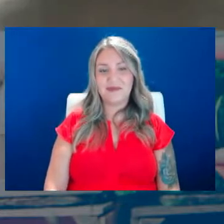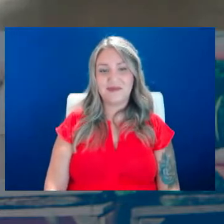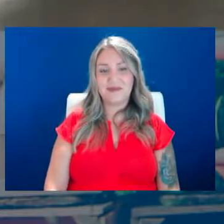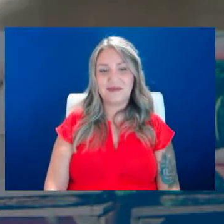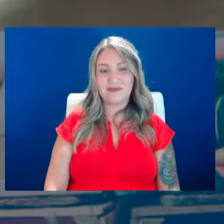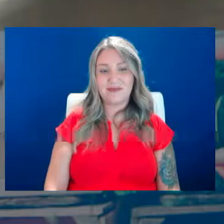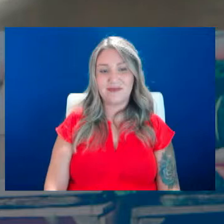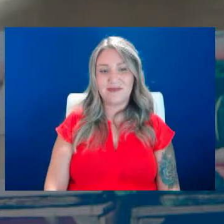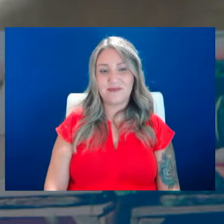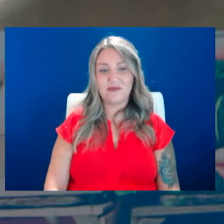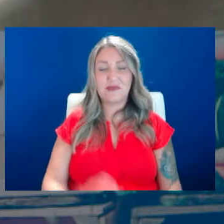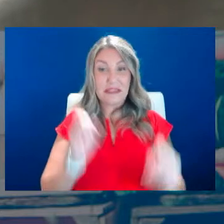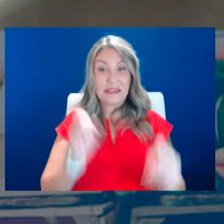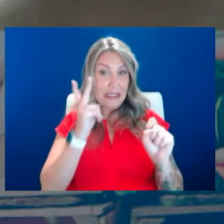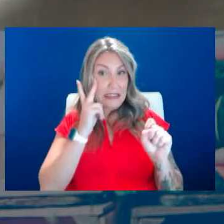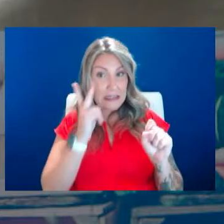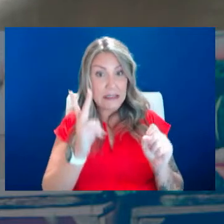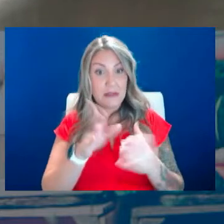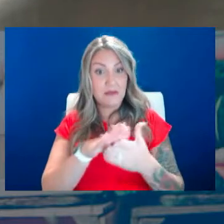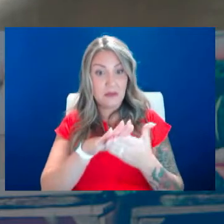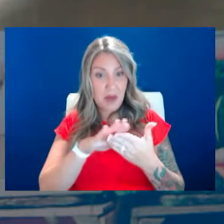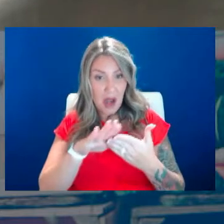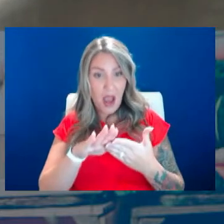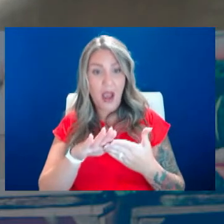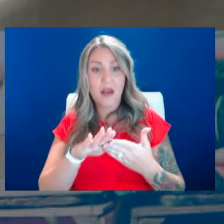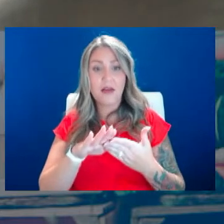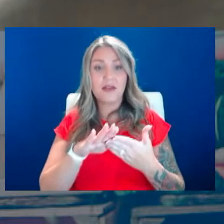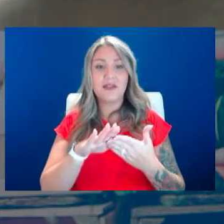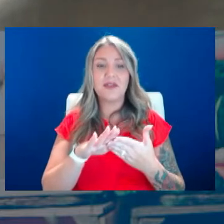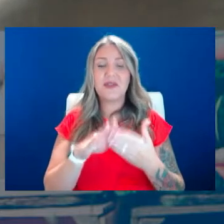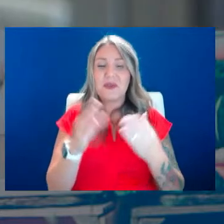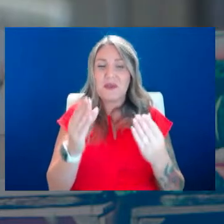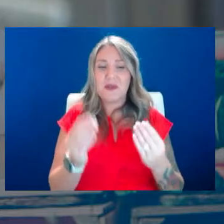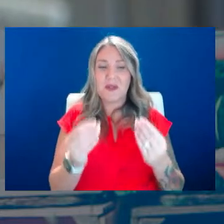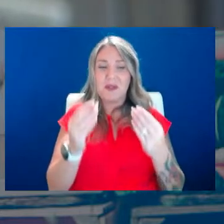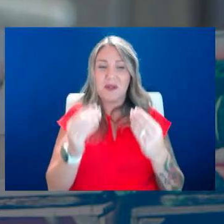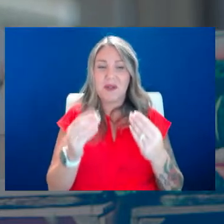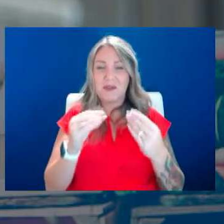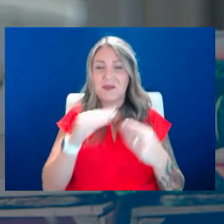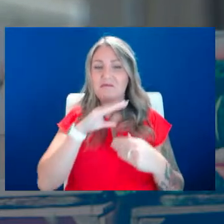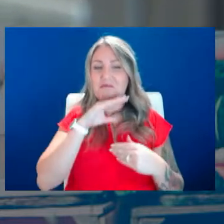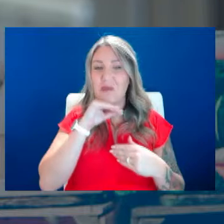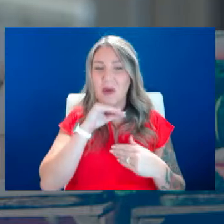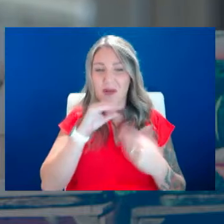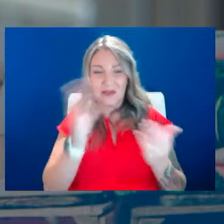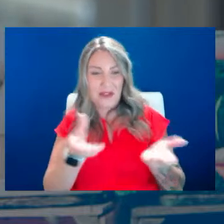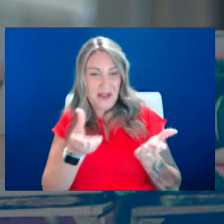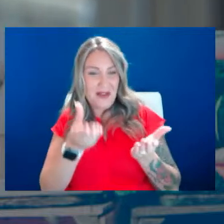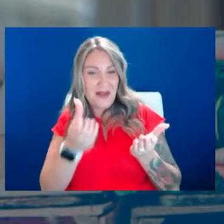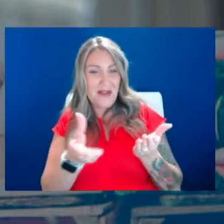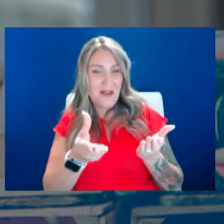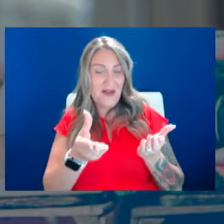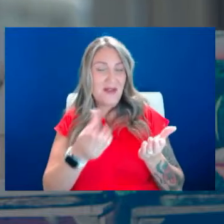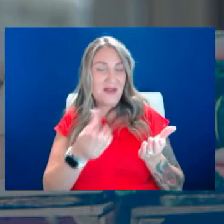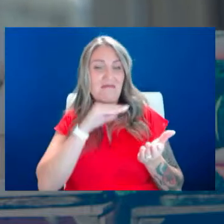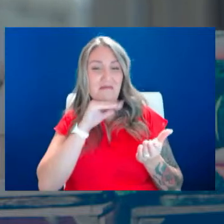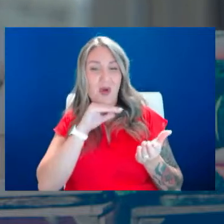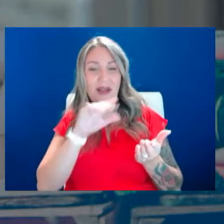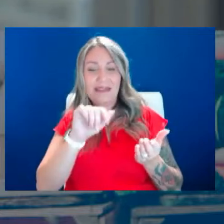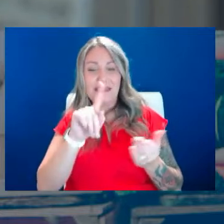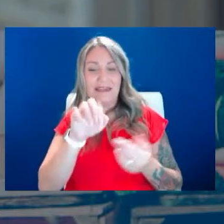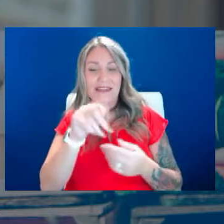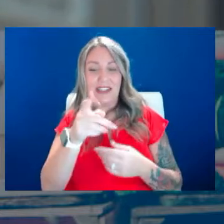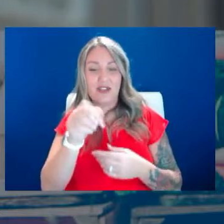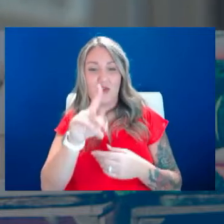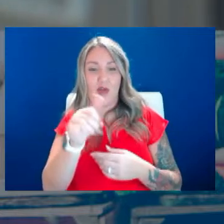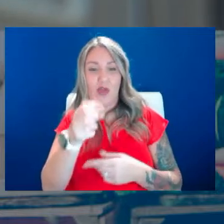As you can see, we've got a nice, juicy piece of pork right here. And here we have our peachy pork tenderloin with our 4 veggie roast.